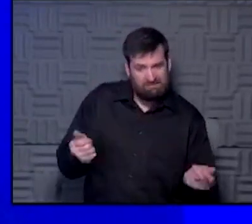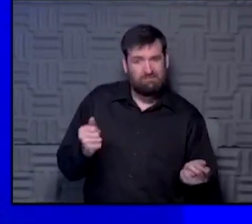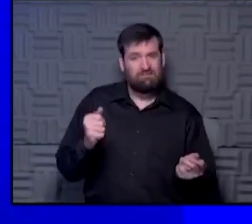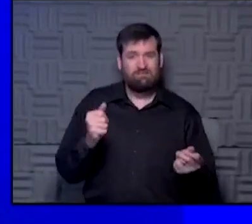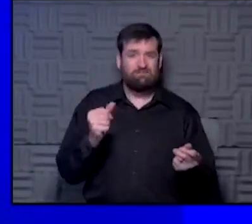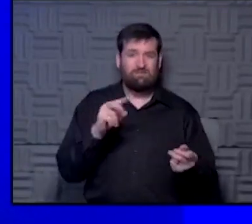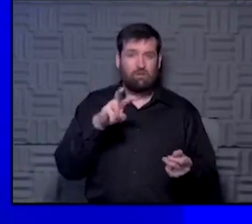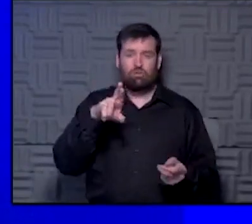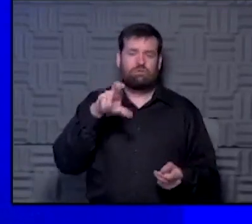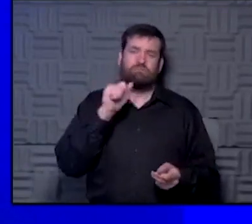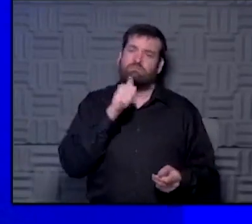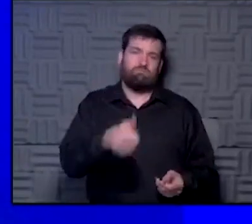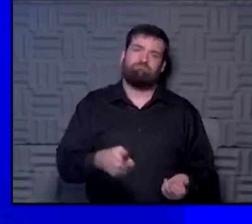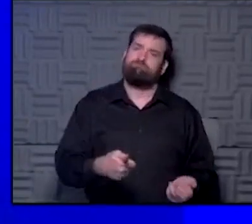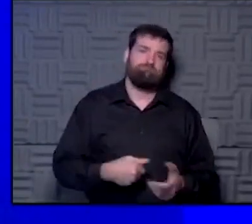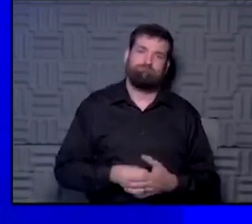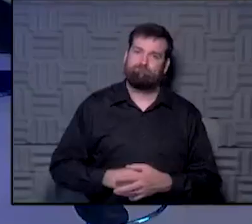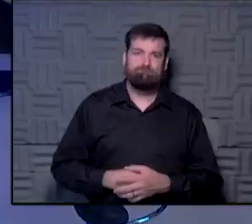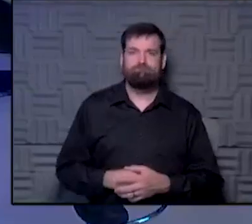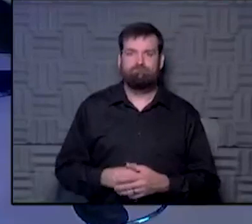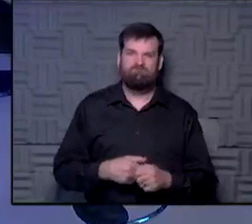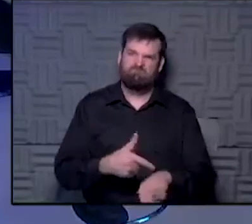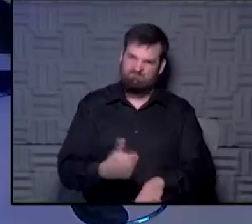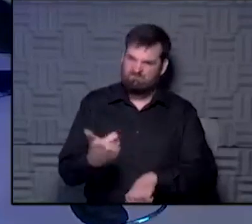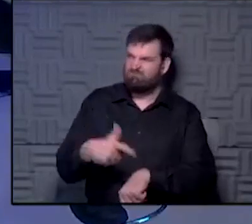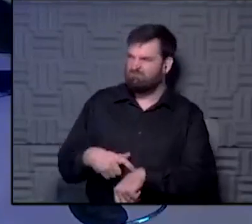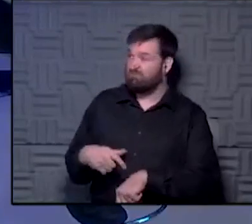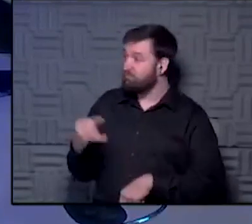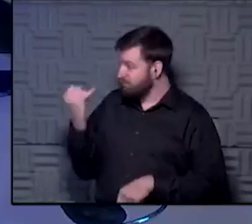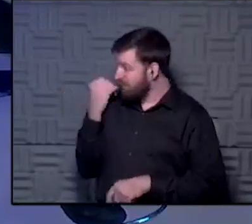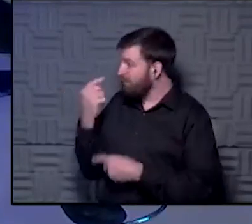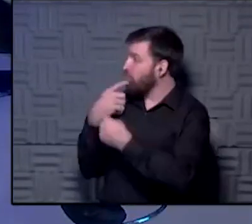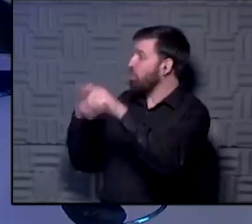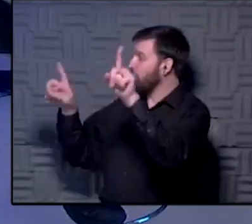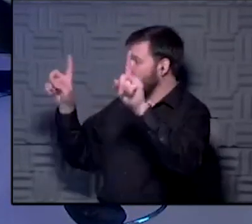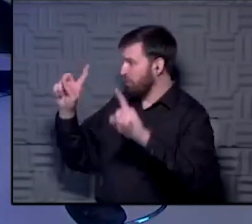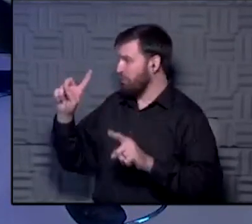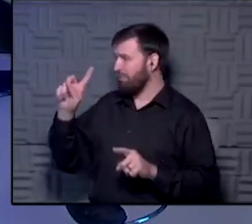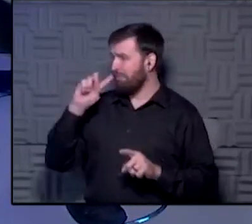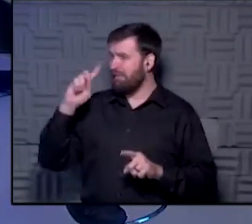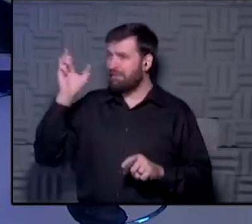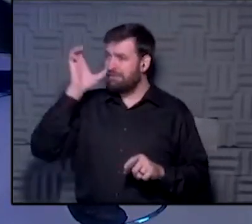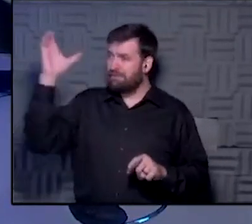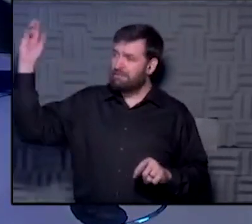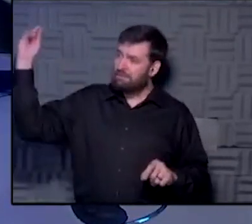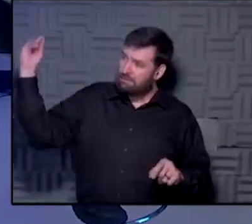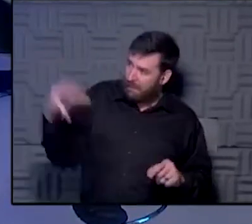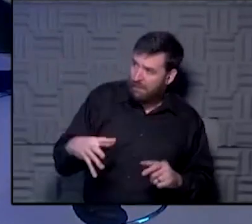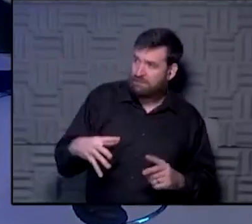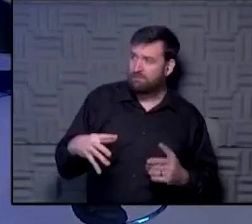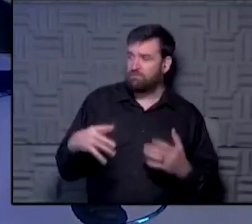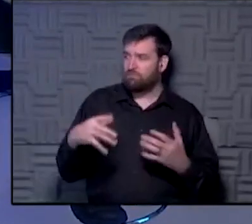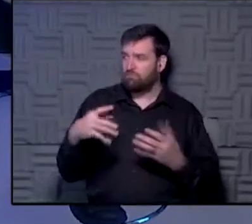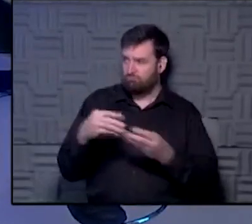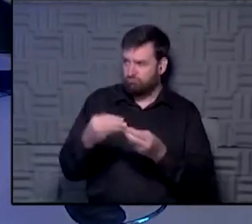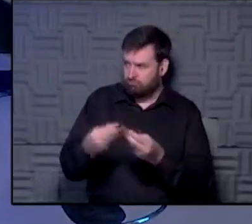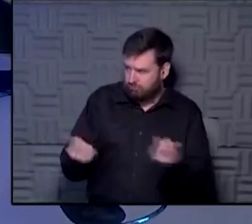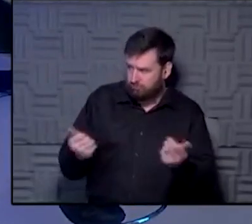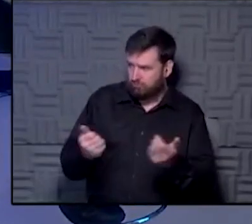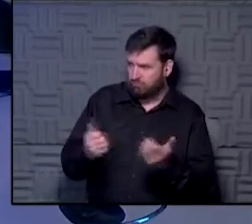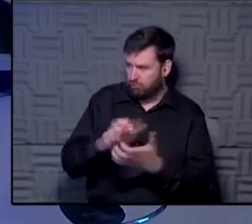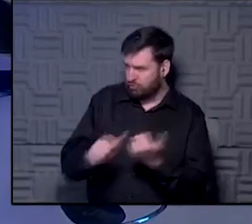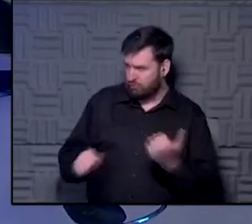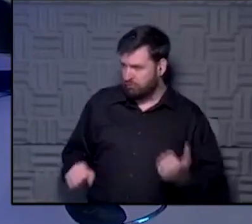quick method. And if that could work, you would think the sun would have killed it off this summer. Yep. Right? Do you guys